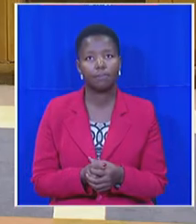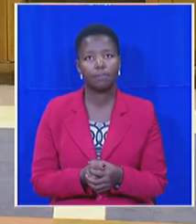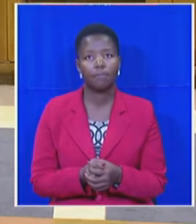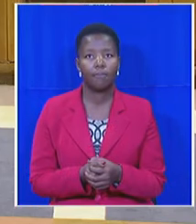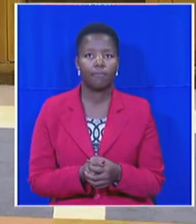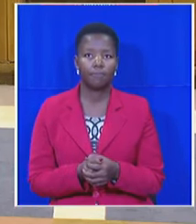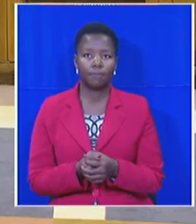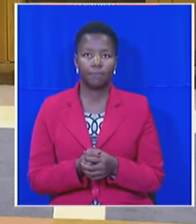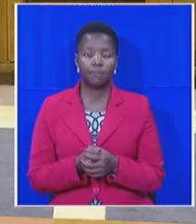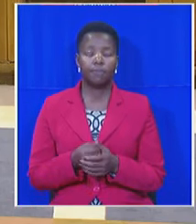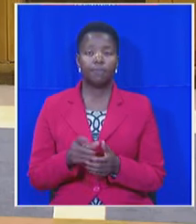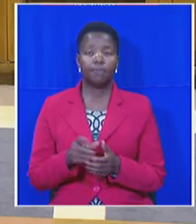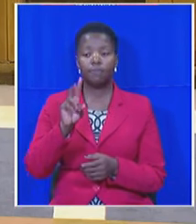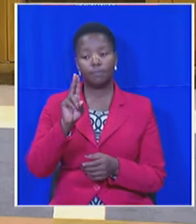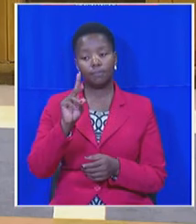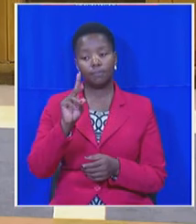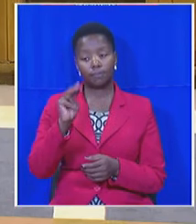The UDM.